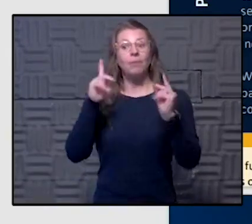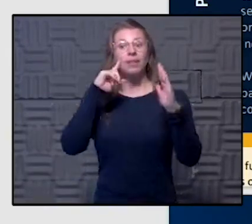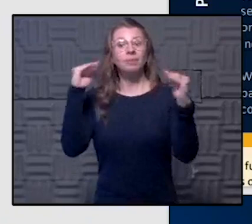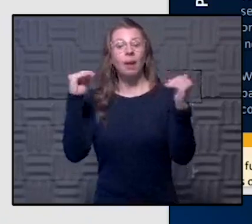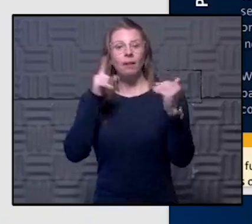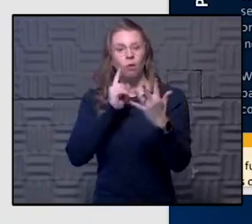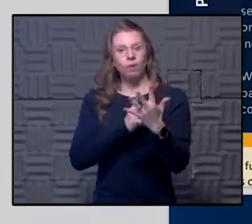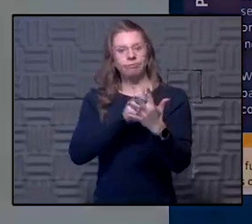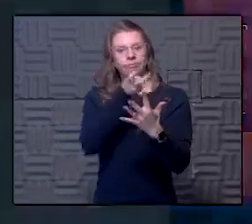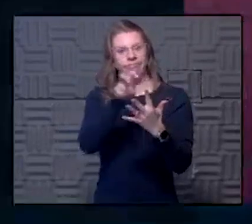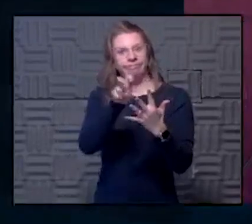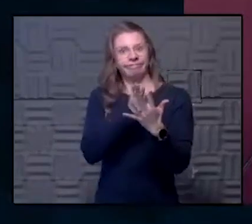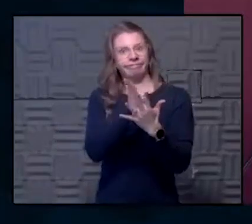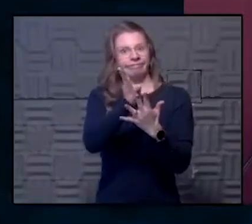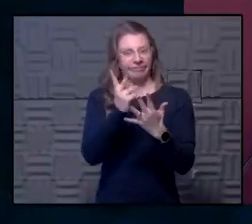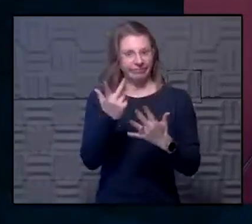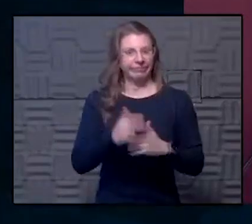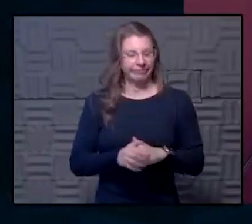vaccine.